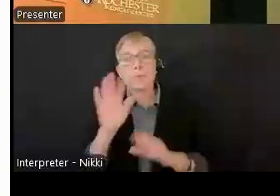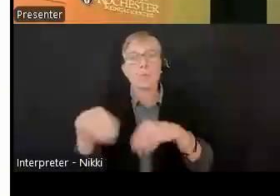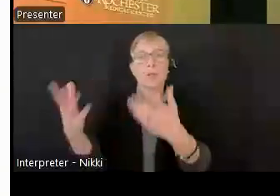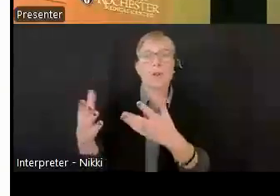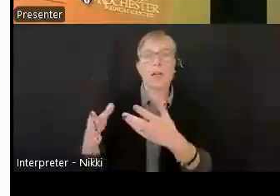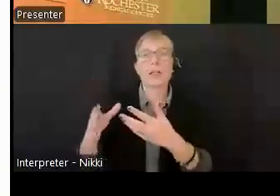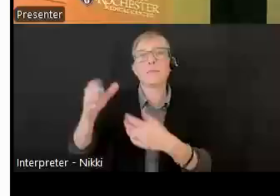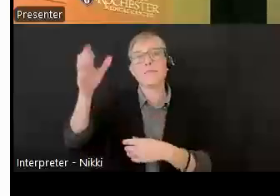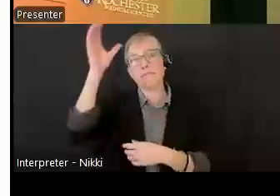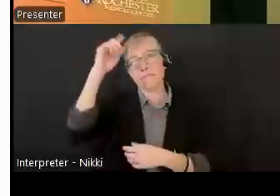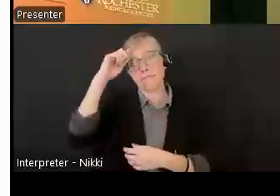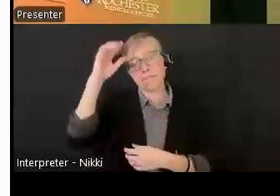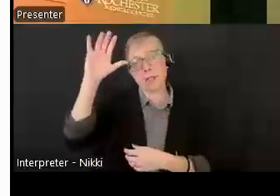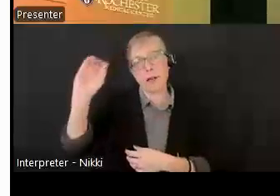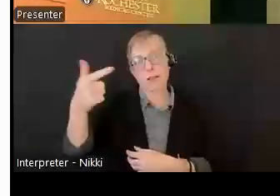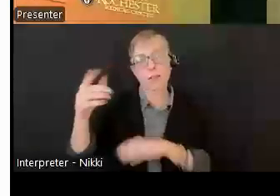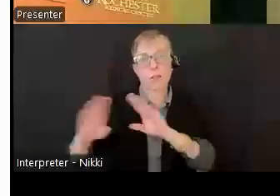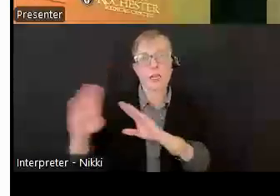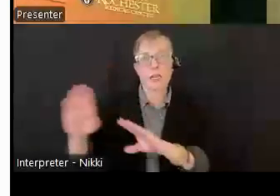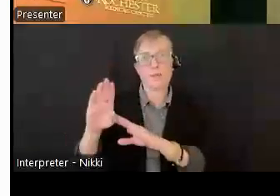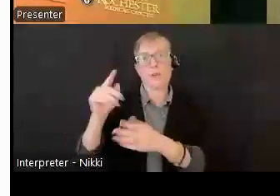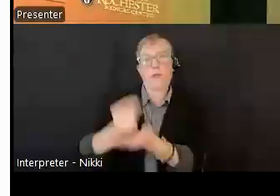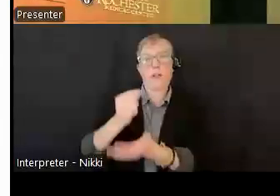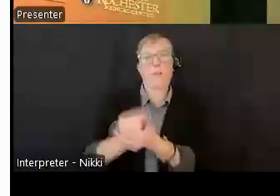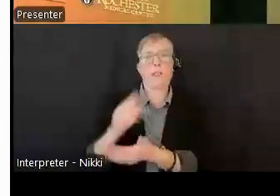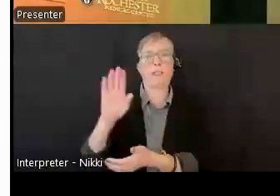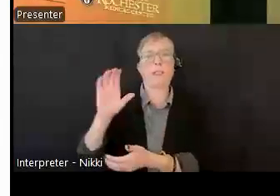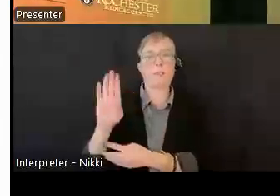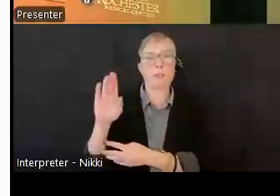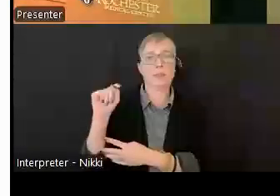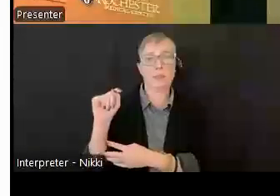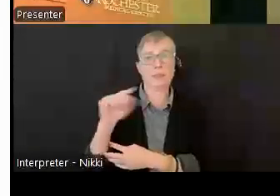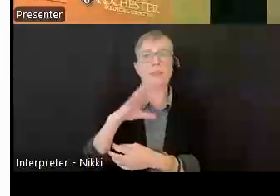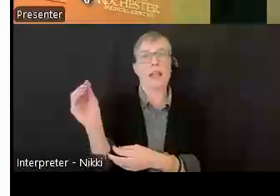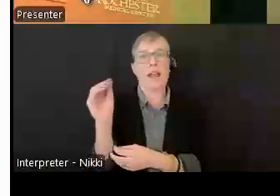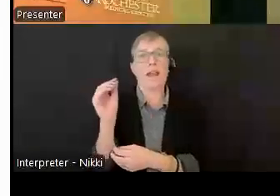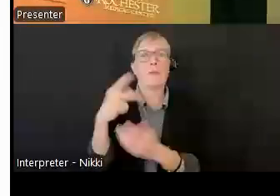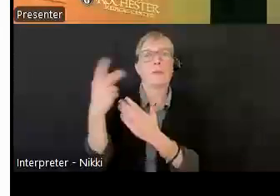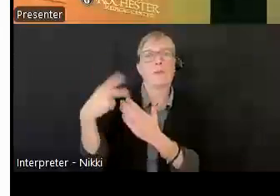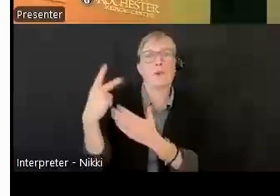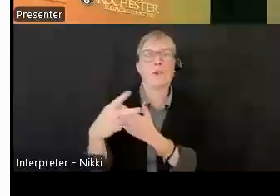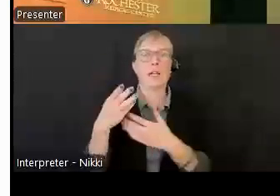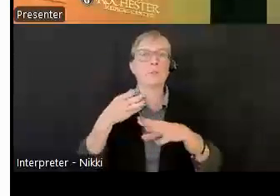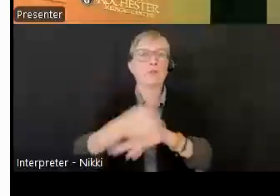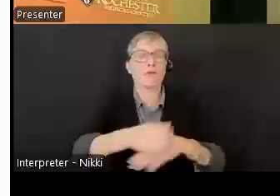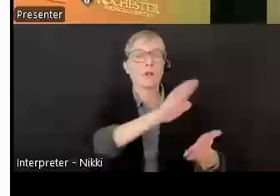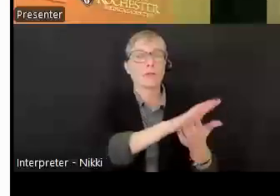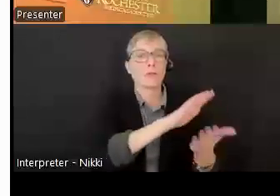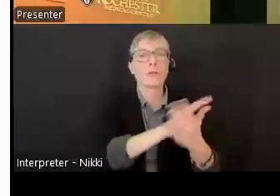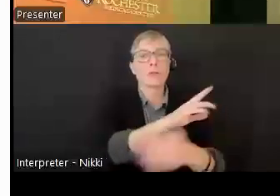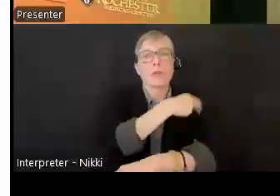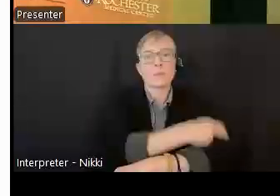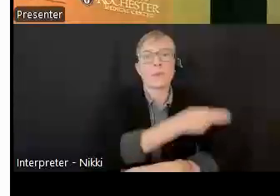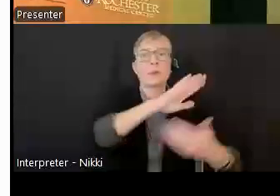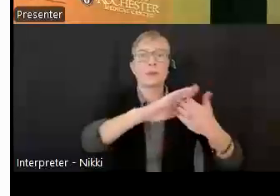and cognitive remediation across schools, hospitals, and community clinics, and has worked with individuals with autism, psychiatric disorders,